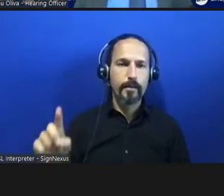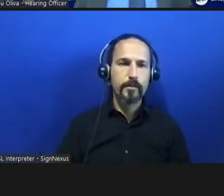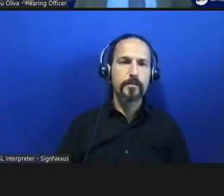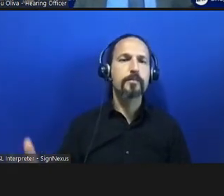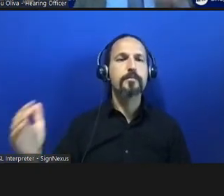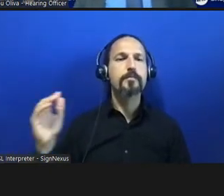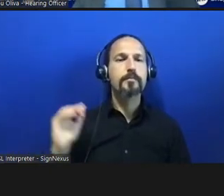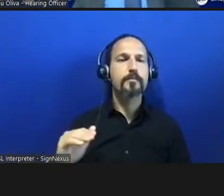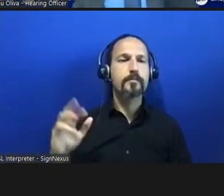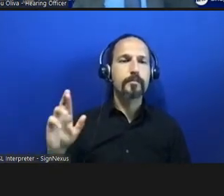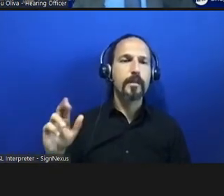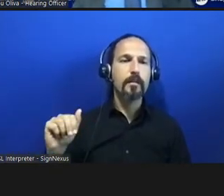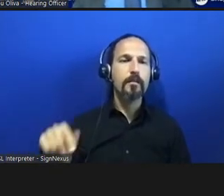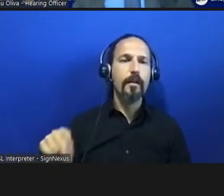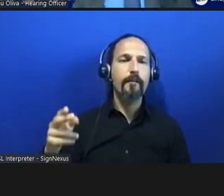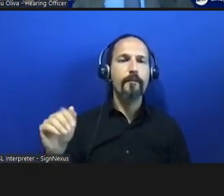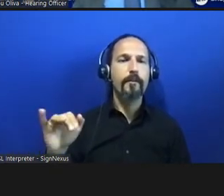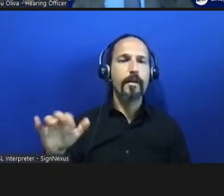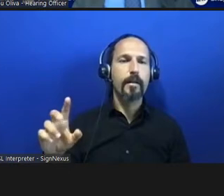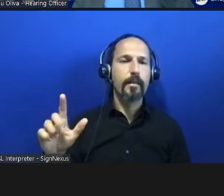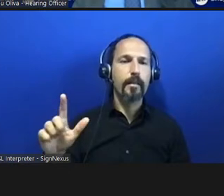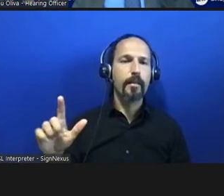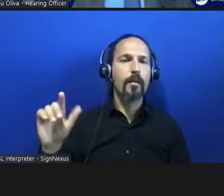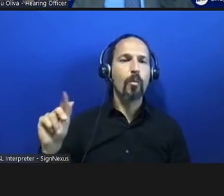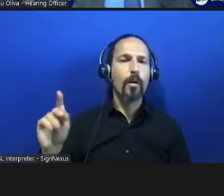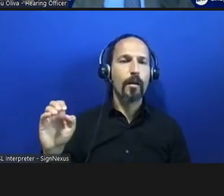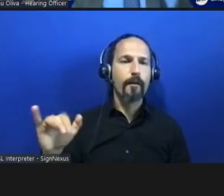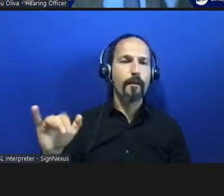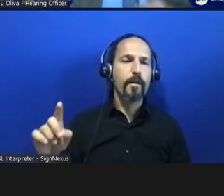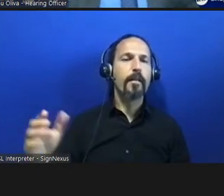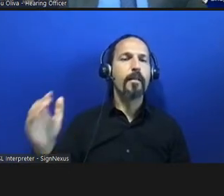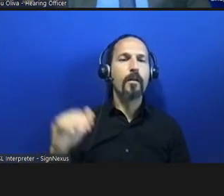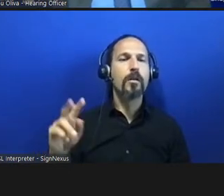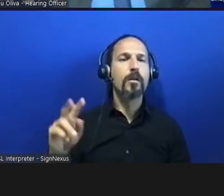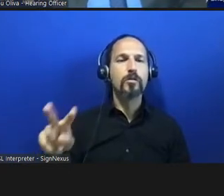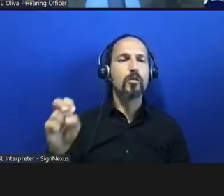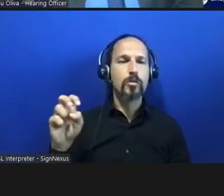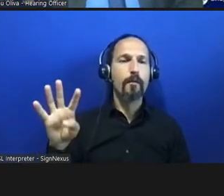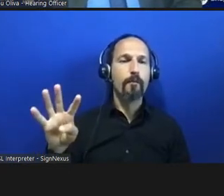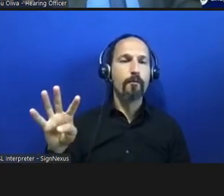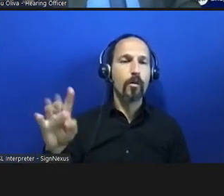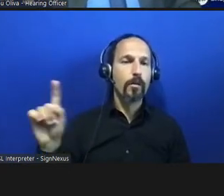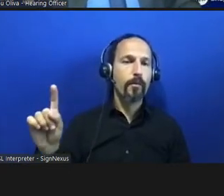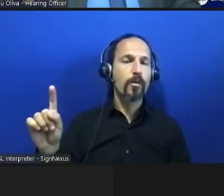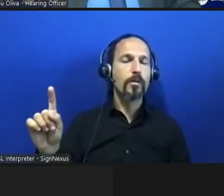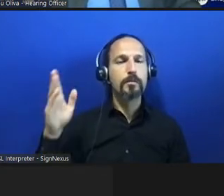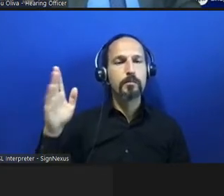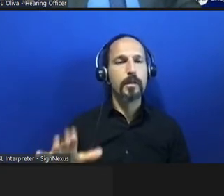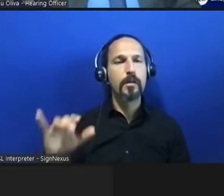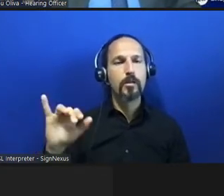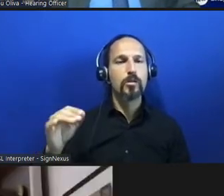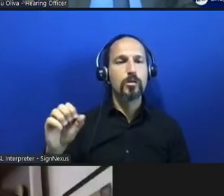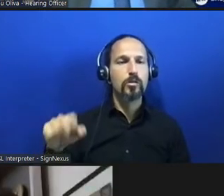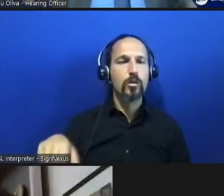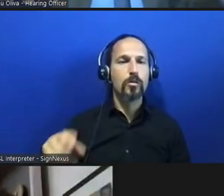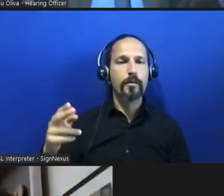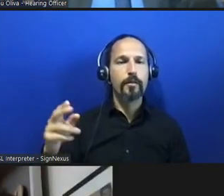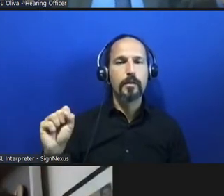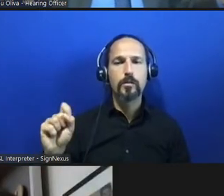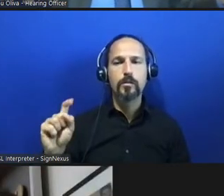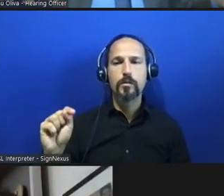next speaker is Rafael Wakefield followed by our 241st speaker Joseph stoffel